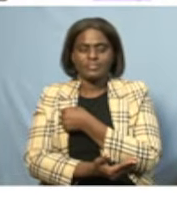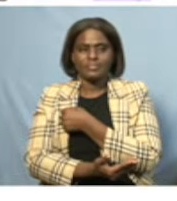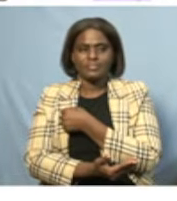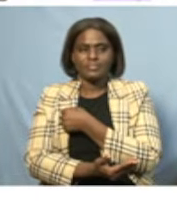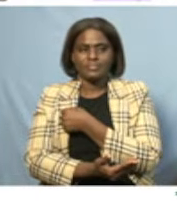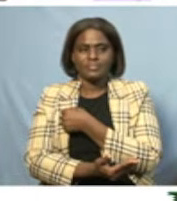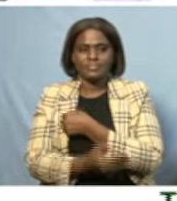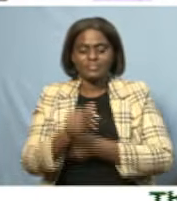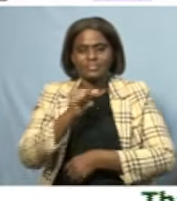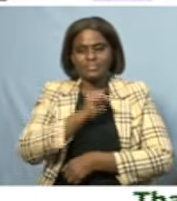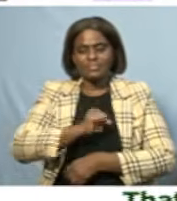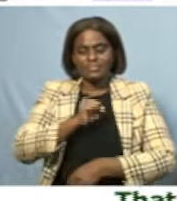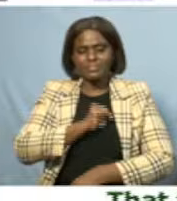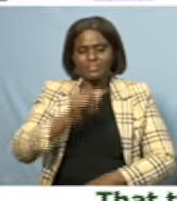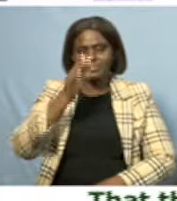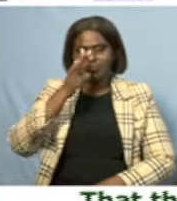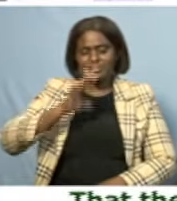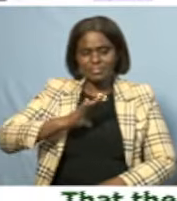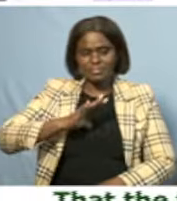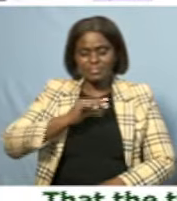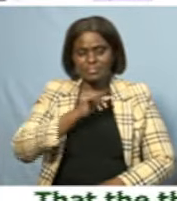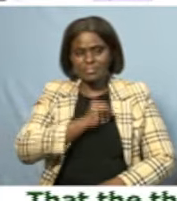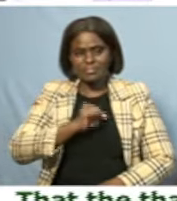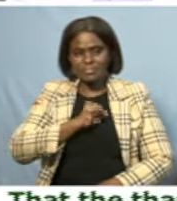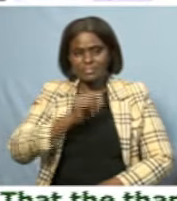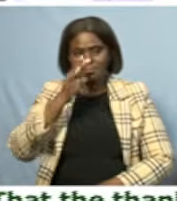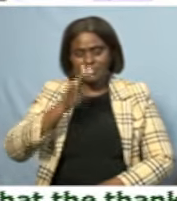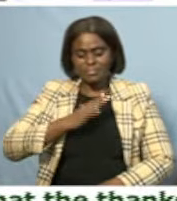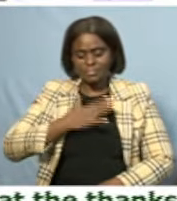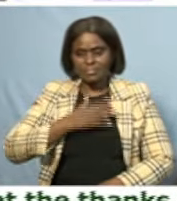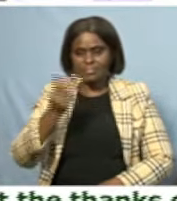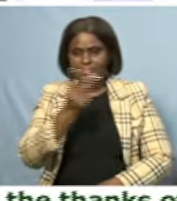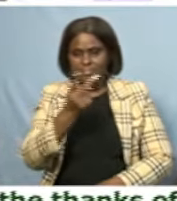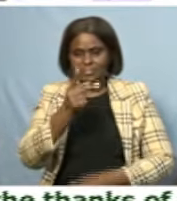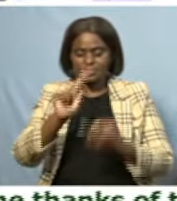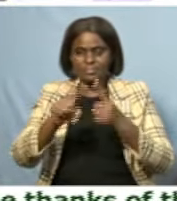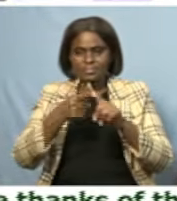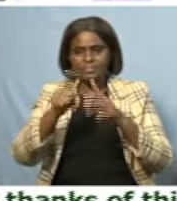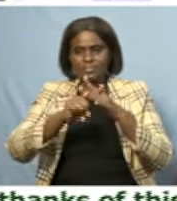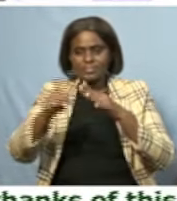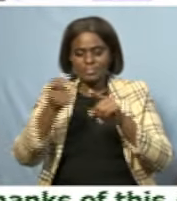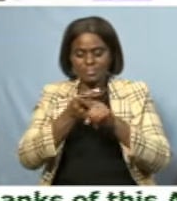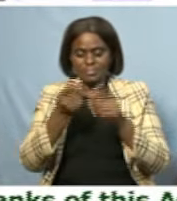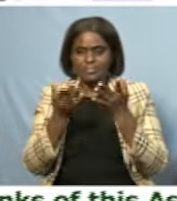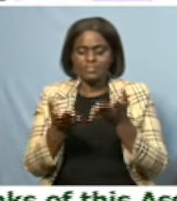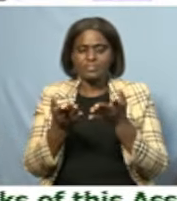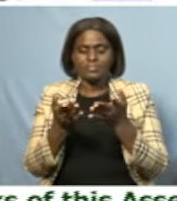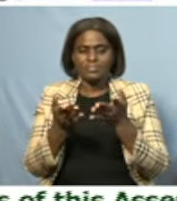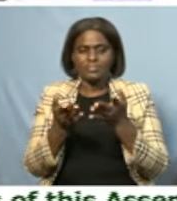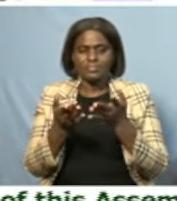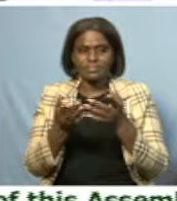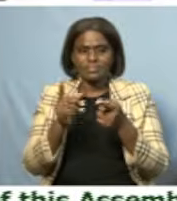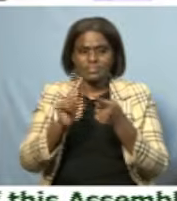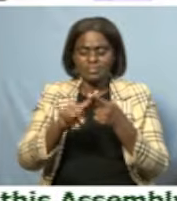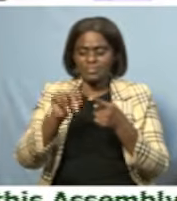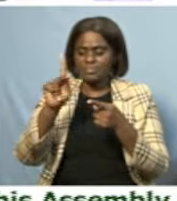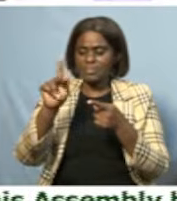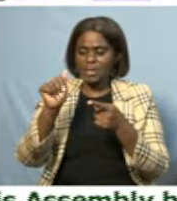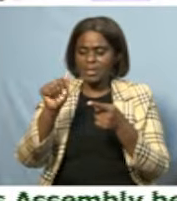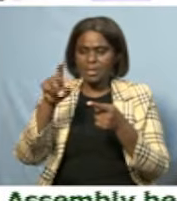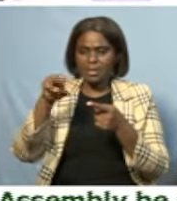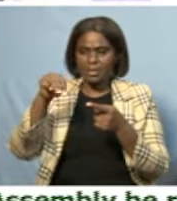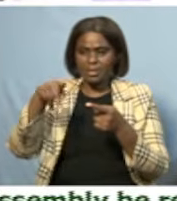It's a pity, Madam, it's a pity that my two colleagues have run away from here, Honorable